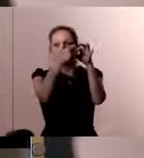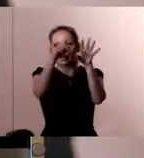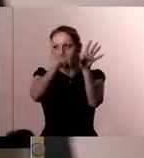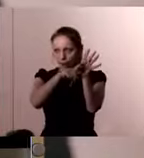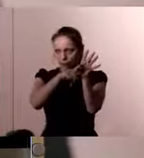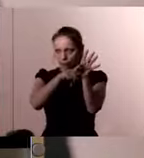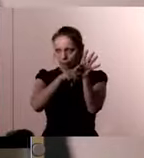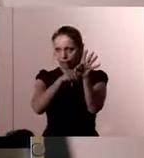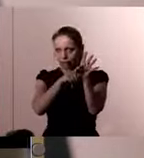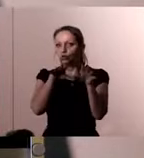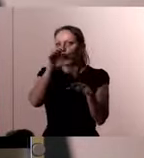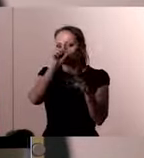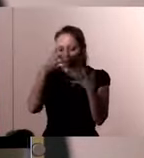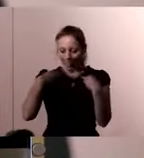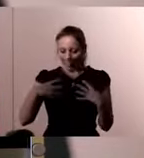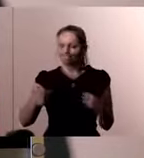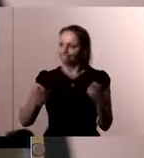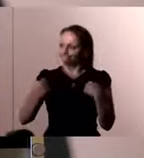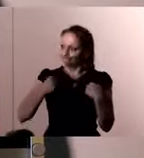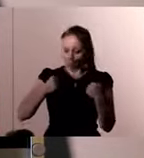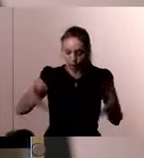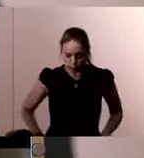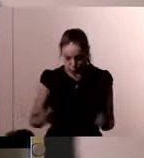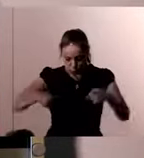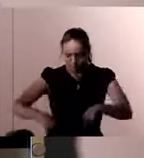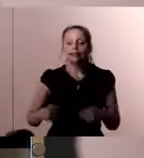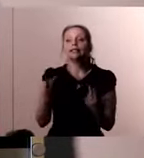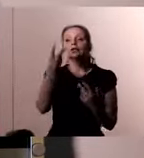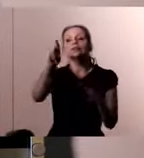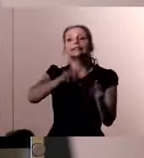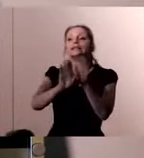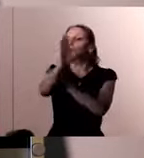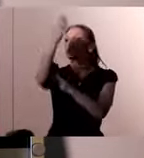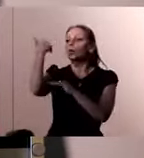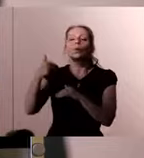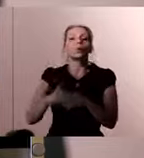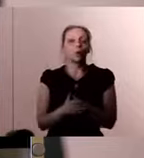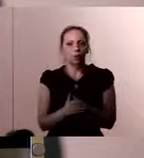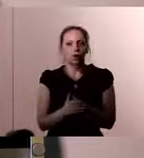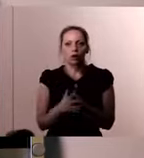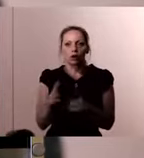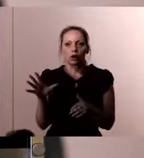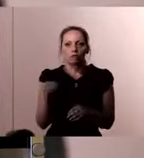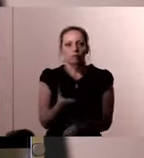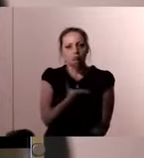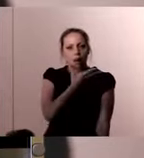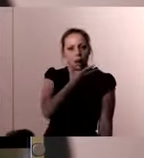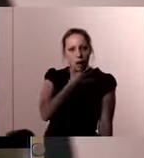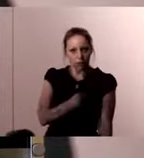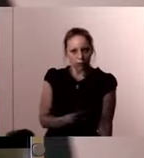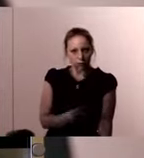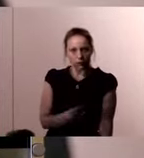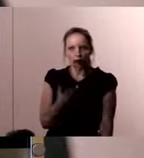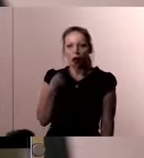enclosure over there. Gabby was born here in the Melbourne Zoo 20 years ago out of an act of lust and a campaign